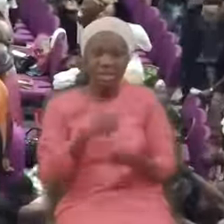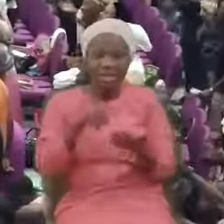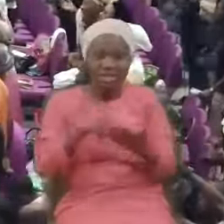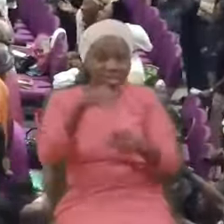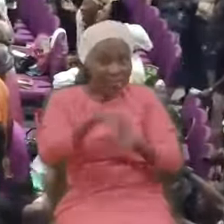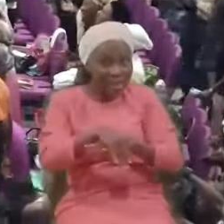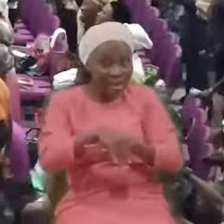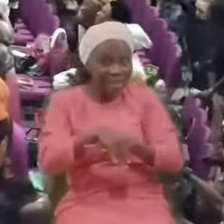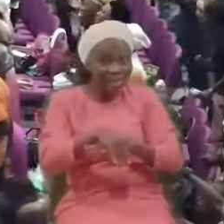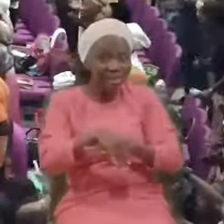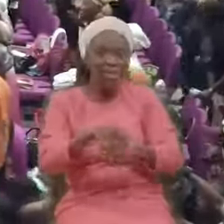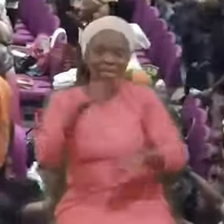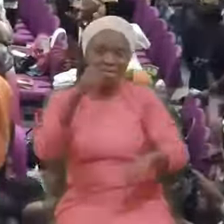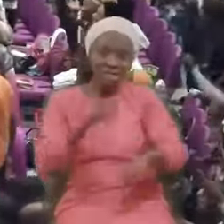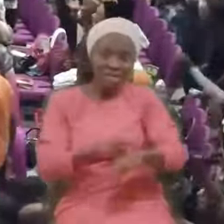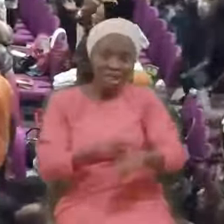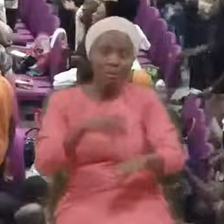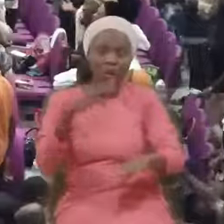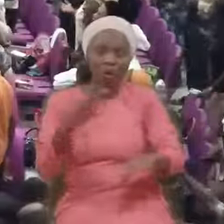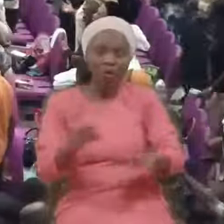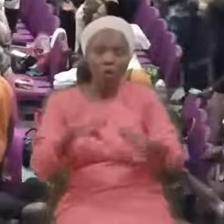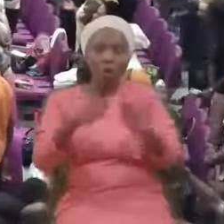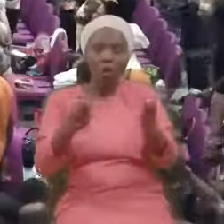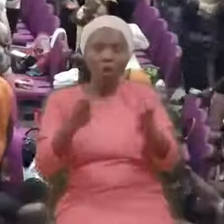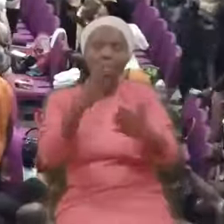Tonight is a night of open heavens.